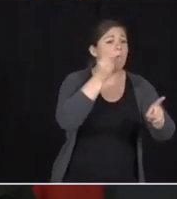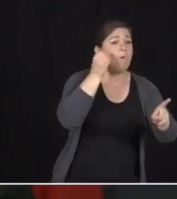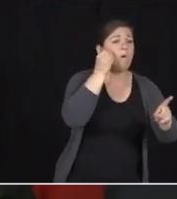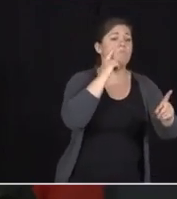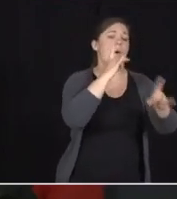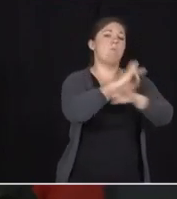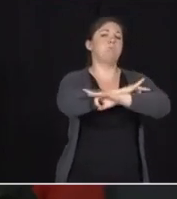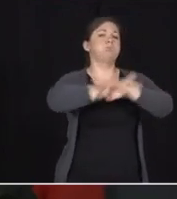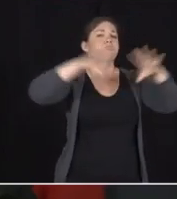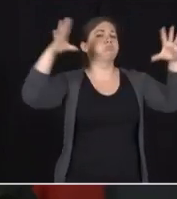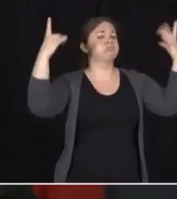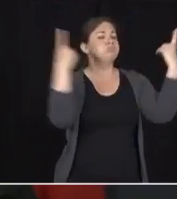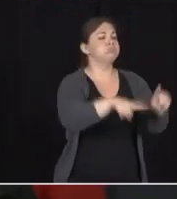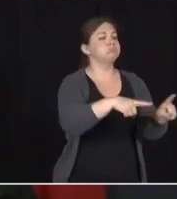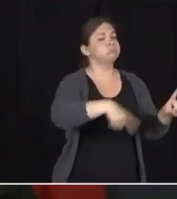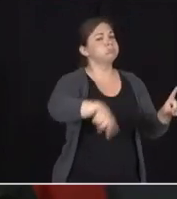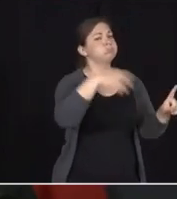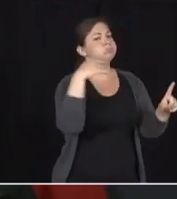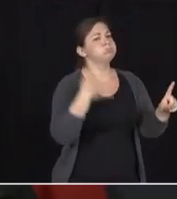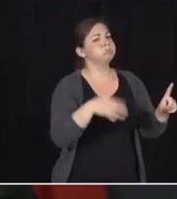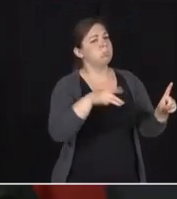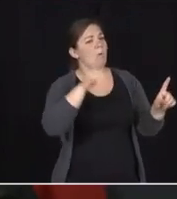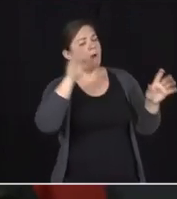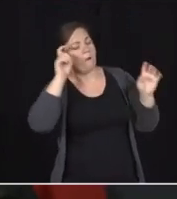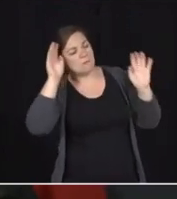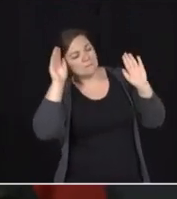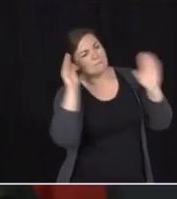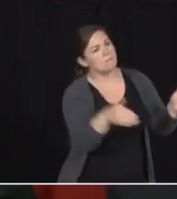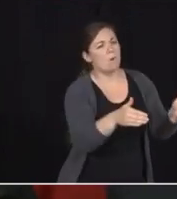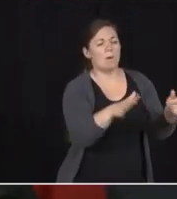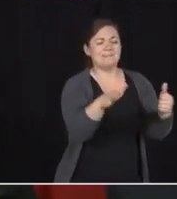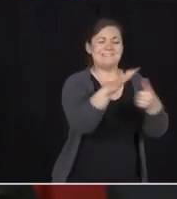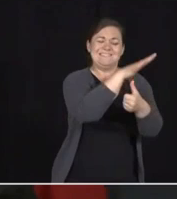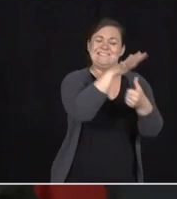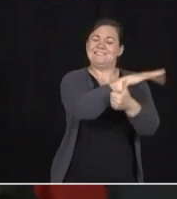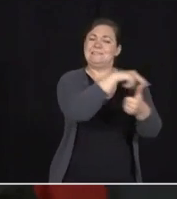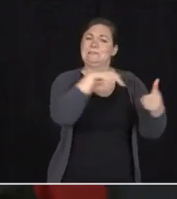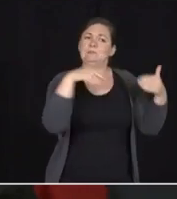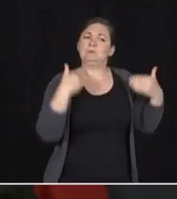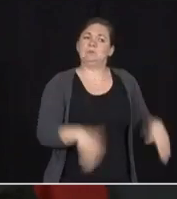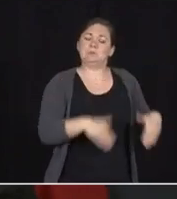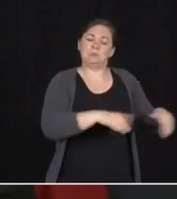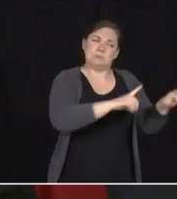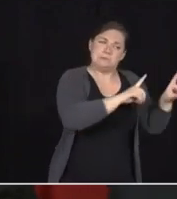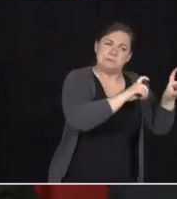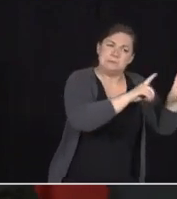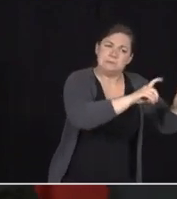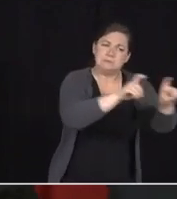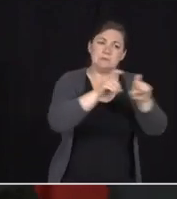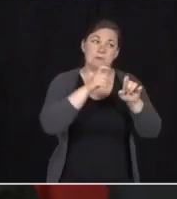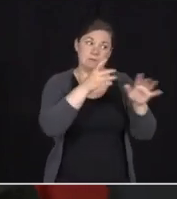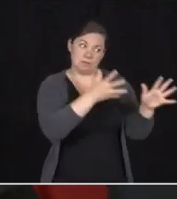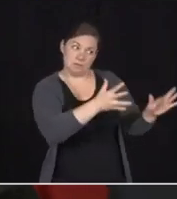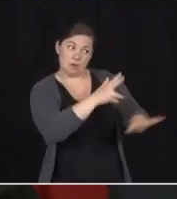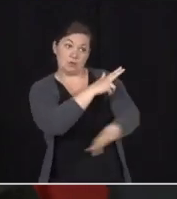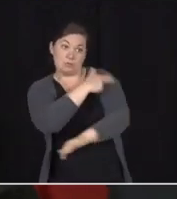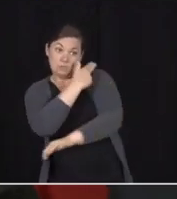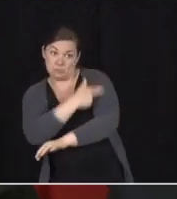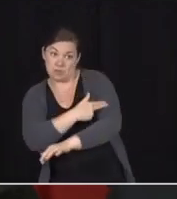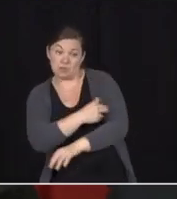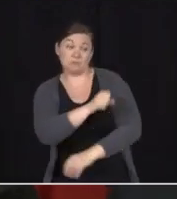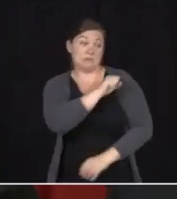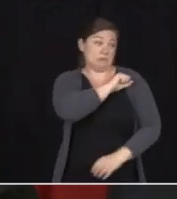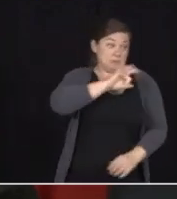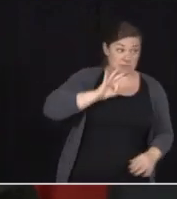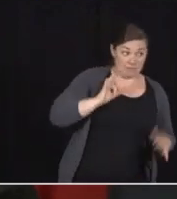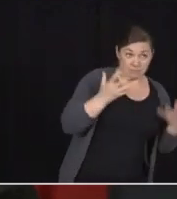getting through all the testing of patients and the frontline healthcare workers. We're going back and we're going to test them again. And then